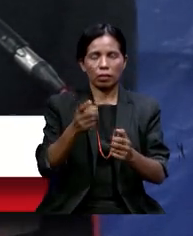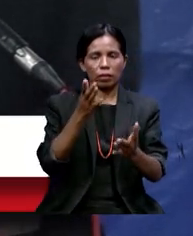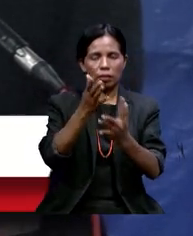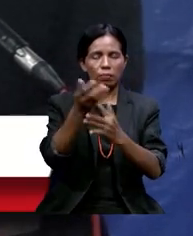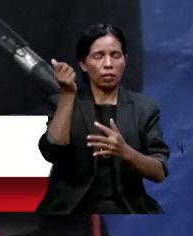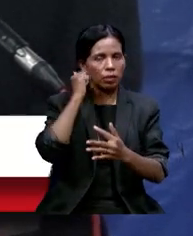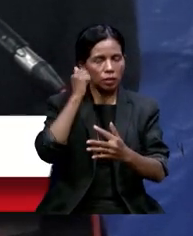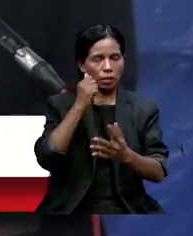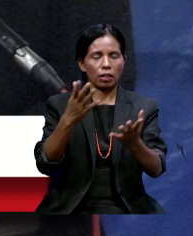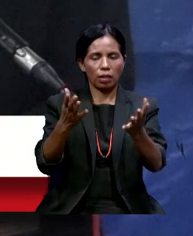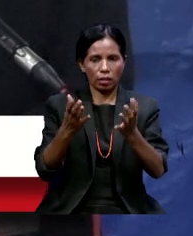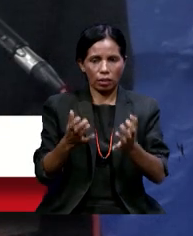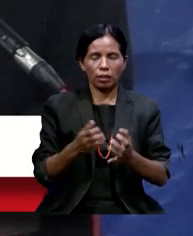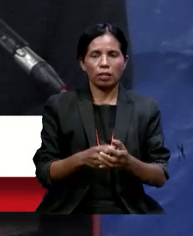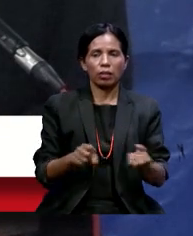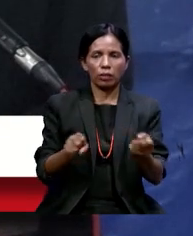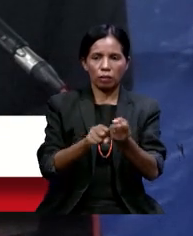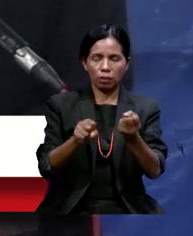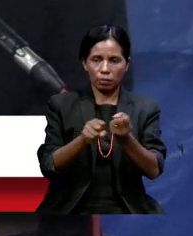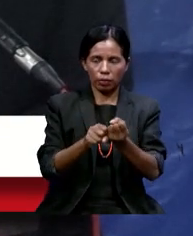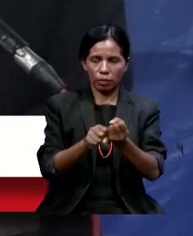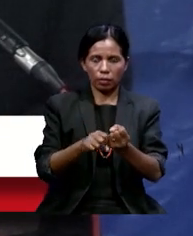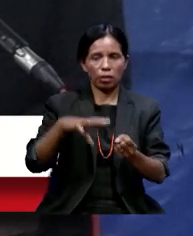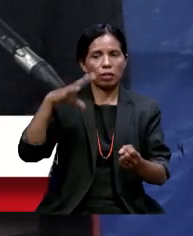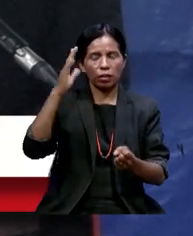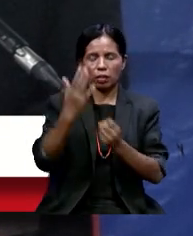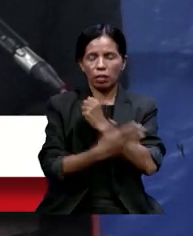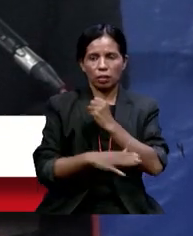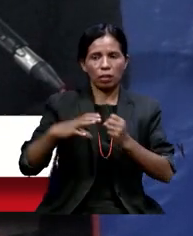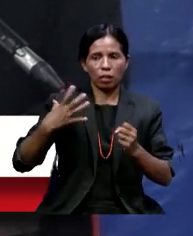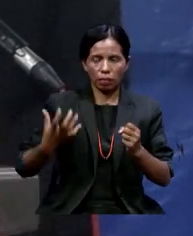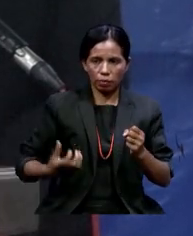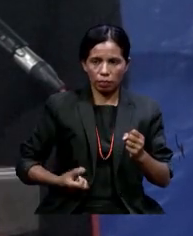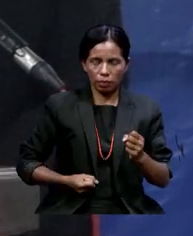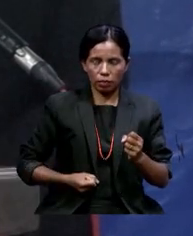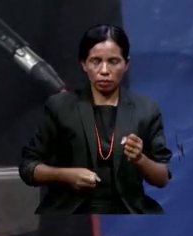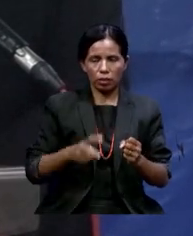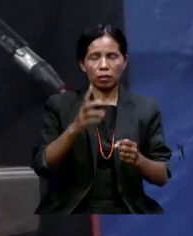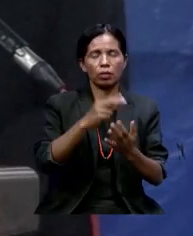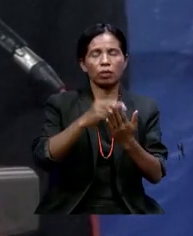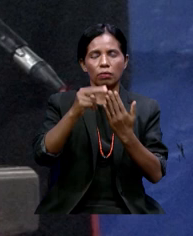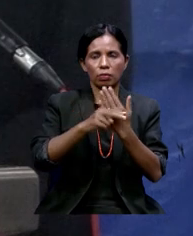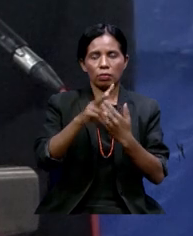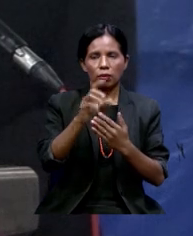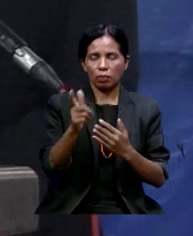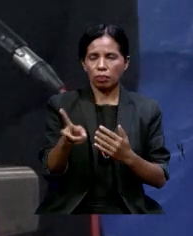Summit in Cambodia in November 2022, the ASEAN